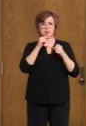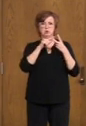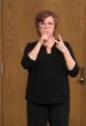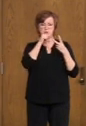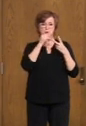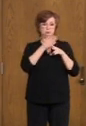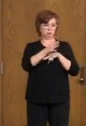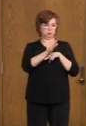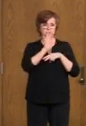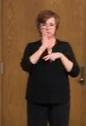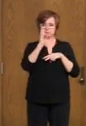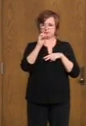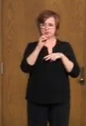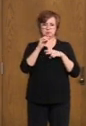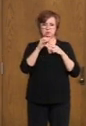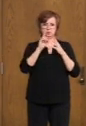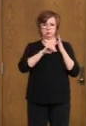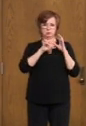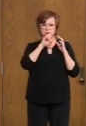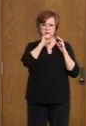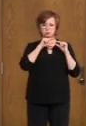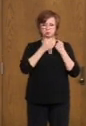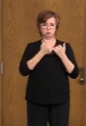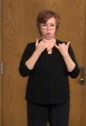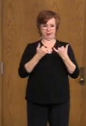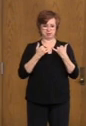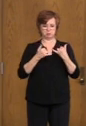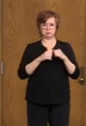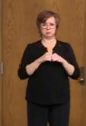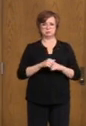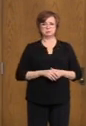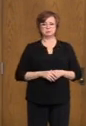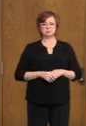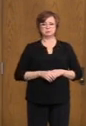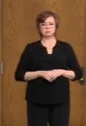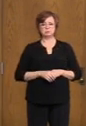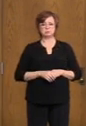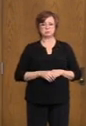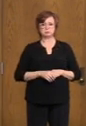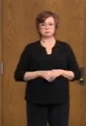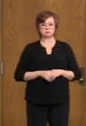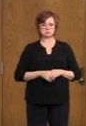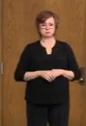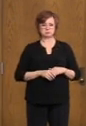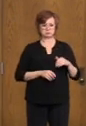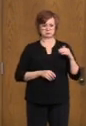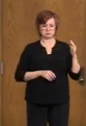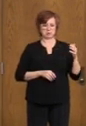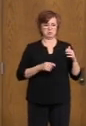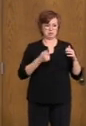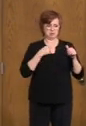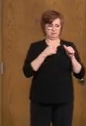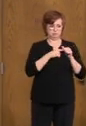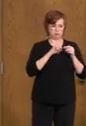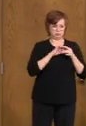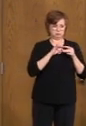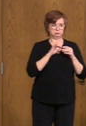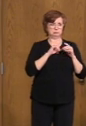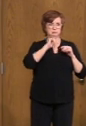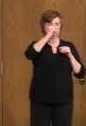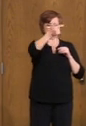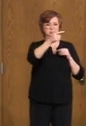are over 70, how are we deciding what's the criteria of where we're going and when? So maybe I'll make some initial comments and ask Mr.